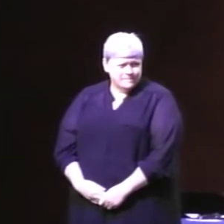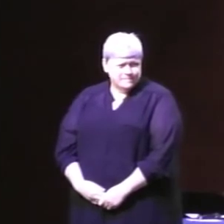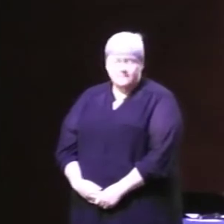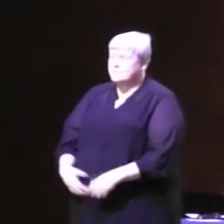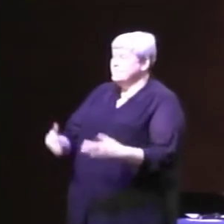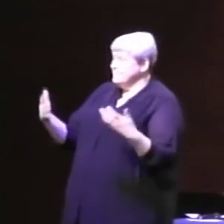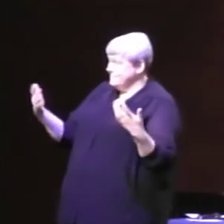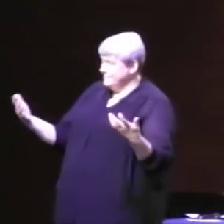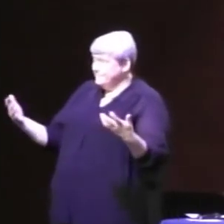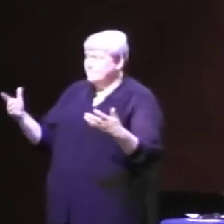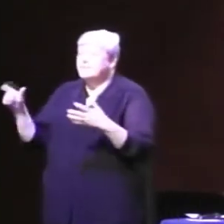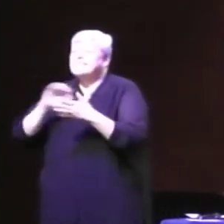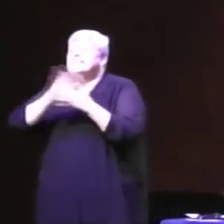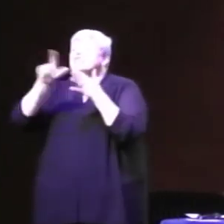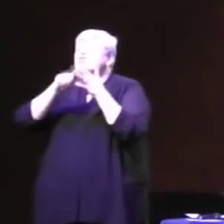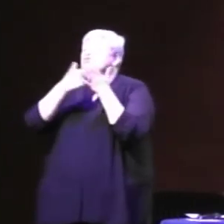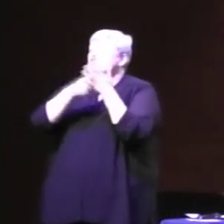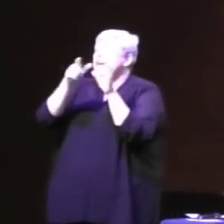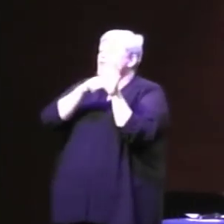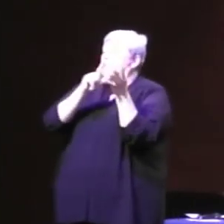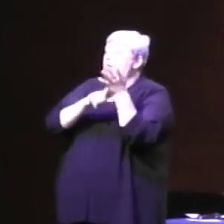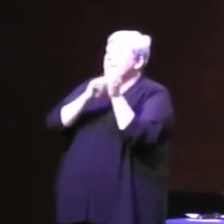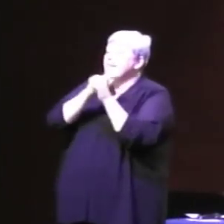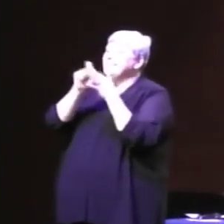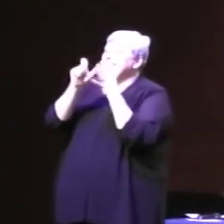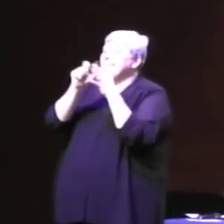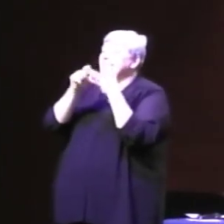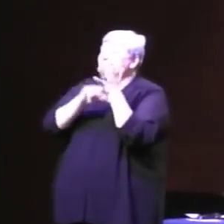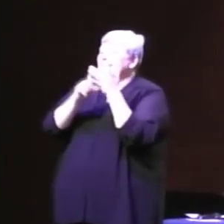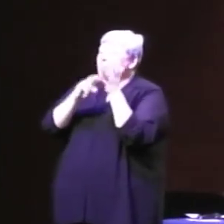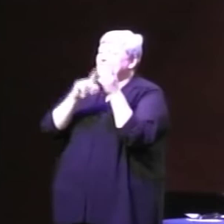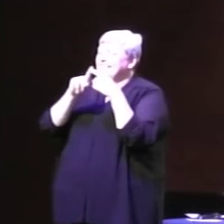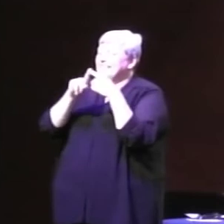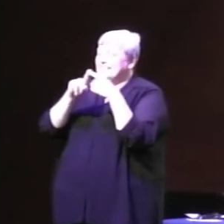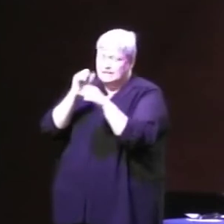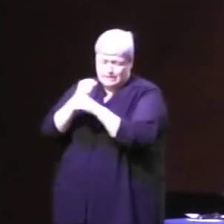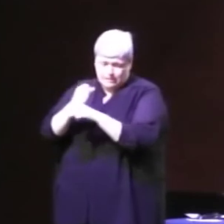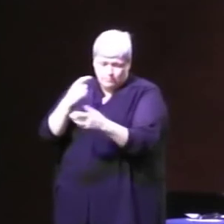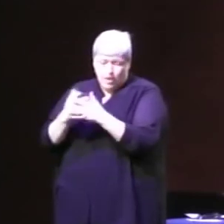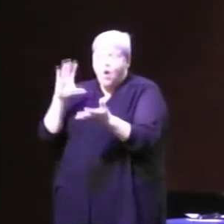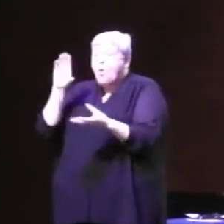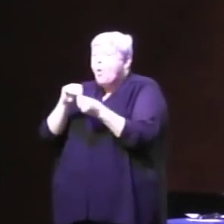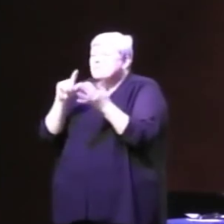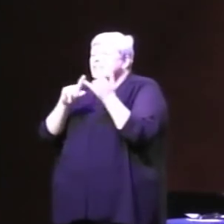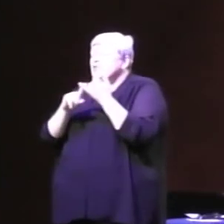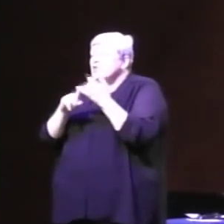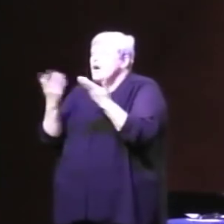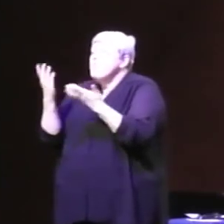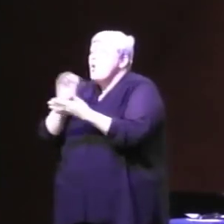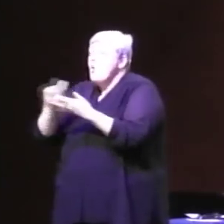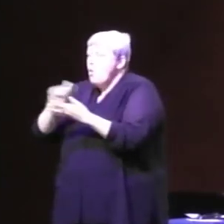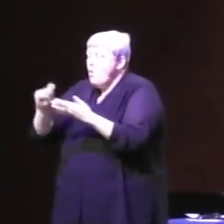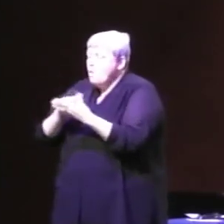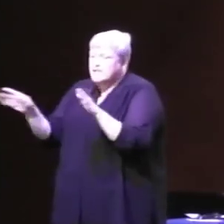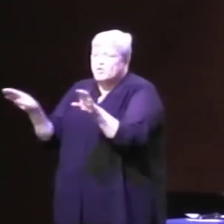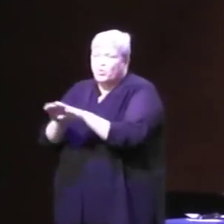Chair, Conference, Cheryl Gedling, PCS Union, moving compensate you on office closures, HMRC office closures and public sector pay